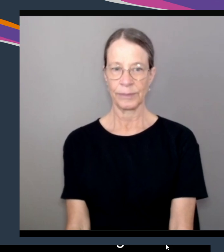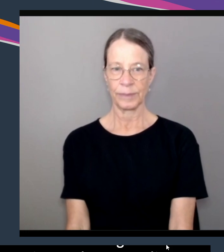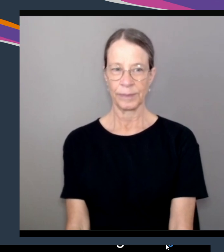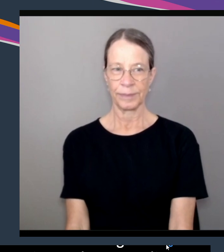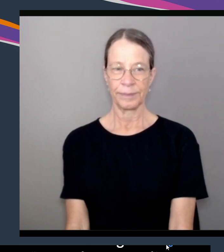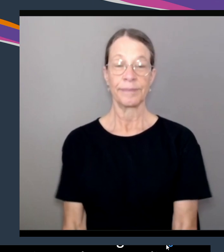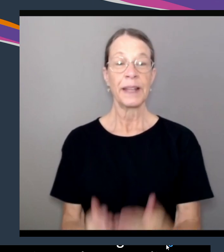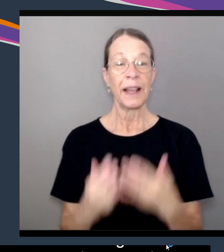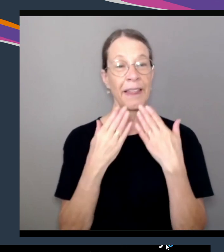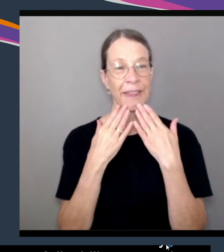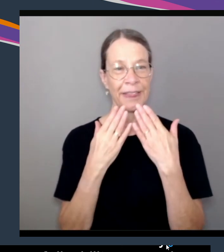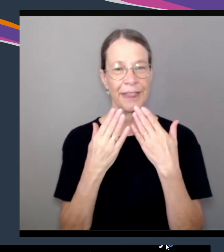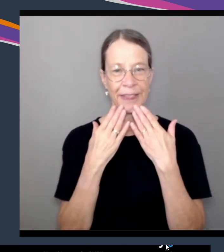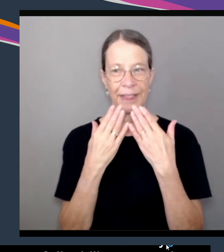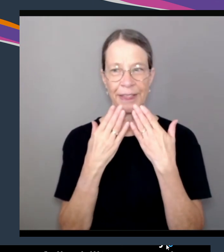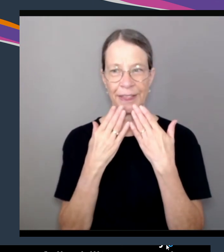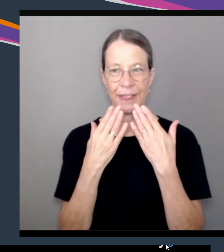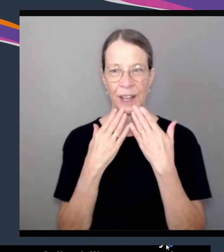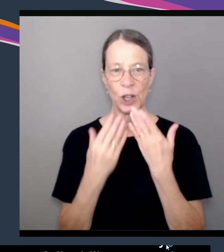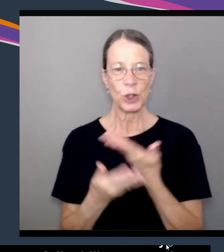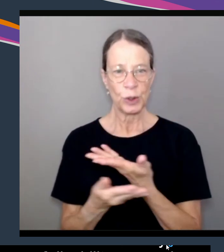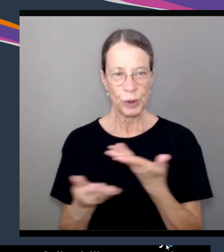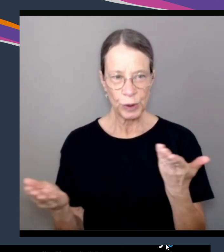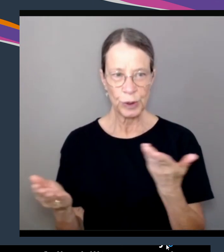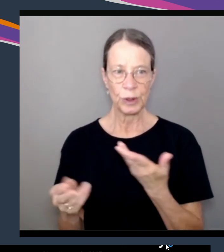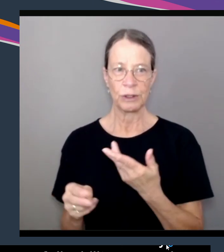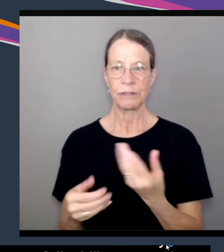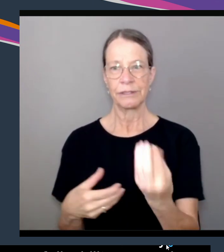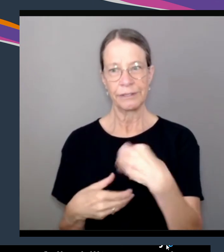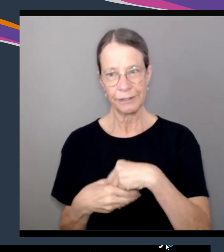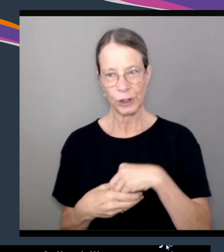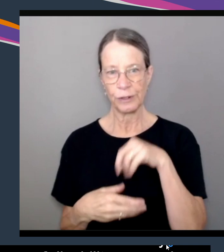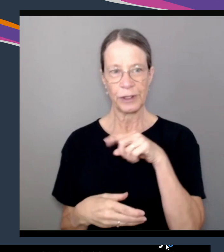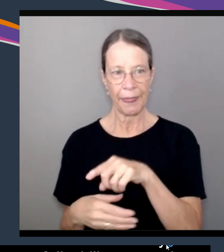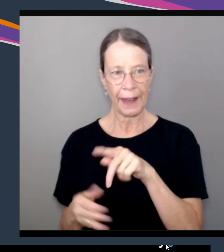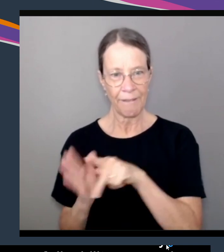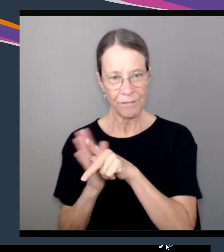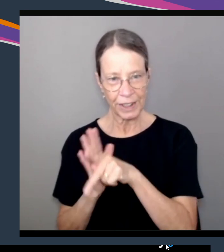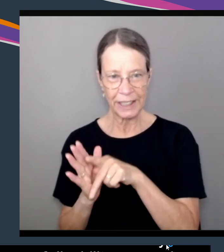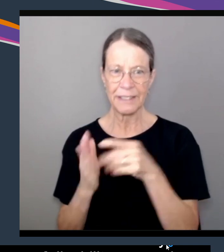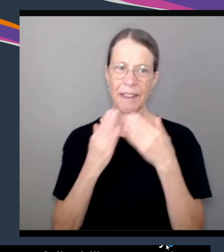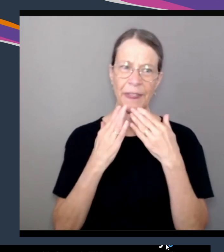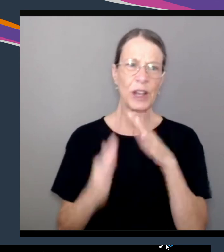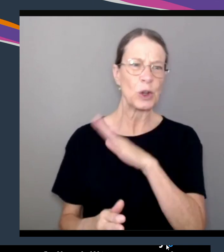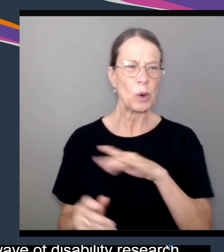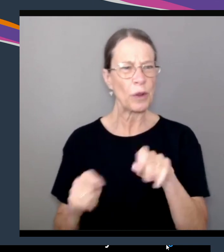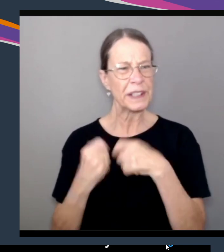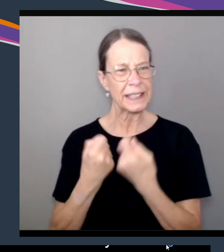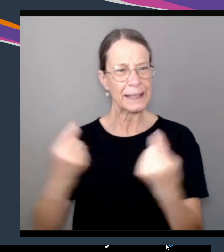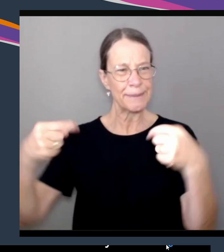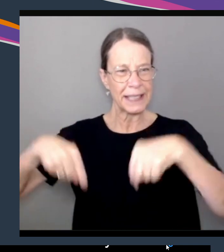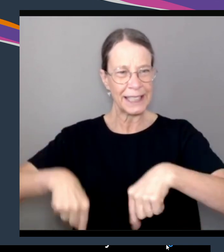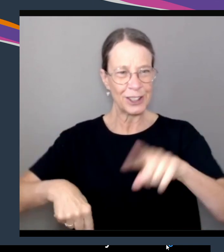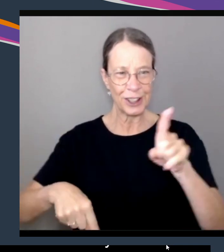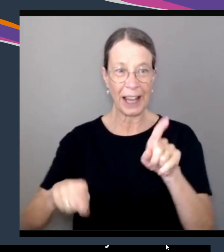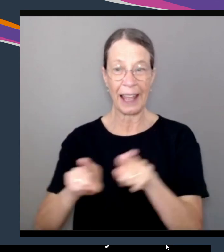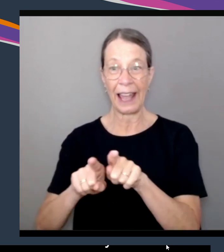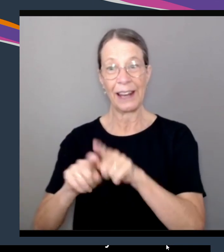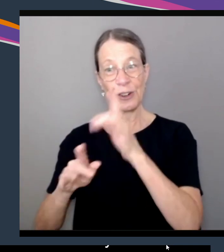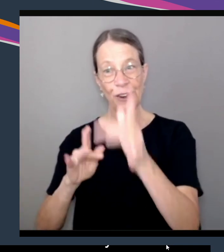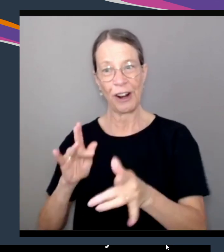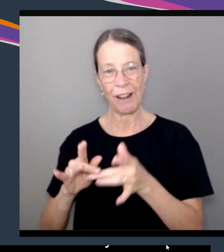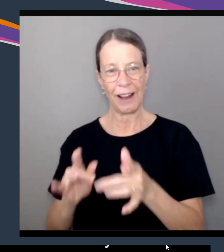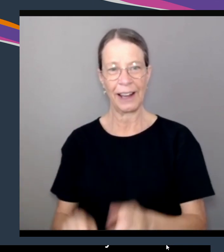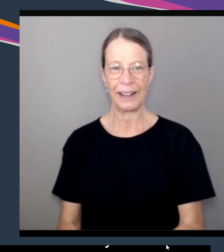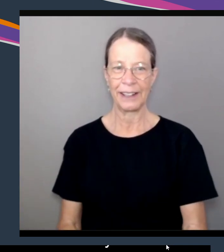Thank you to everyone who was involved in that video and to all our teams who are here today and online. I